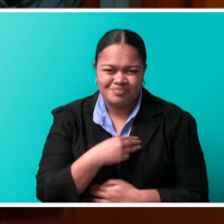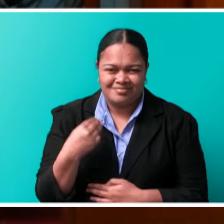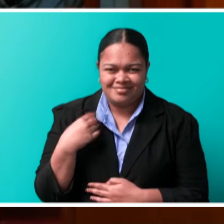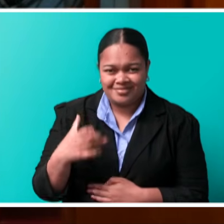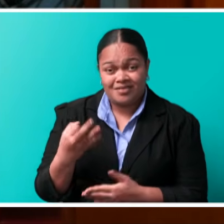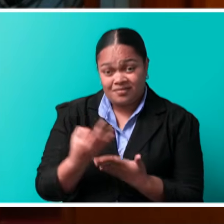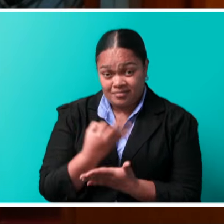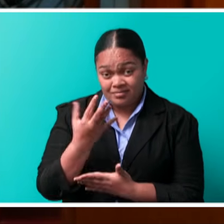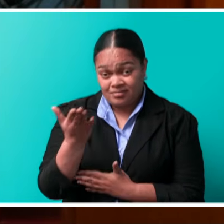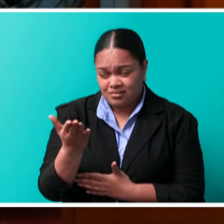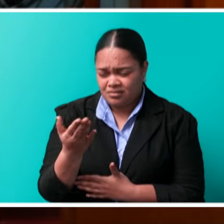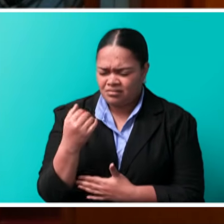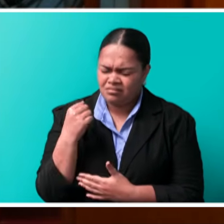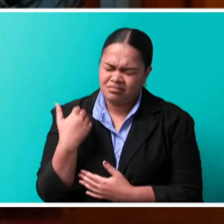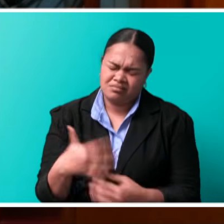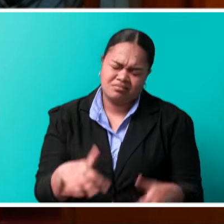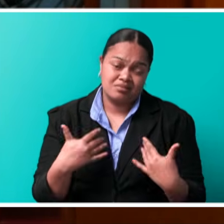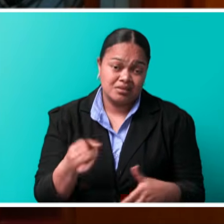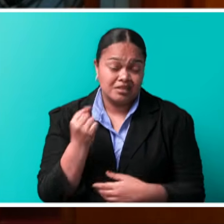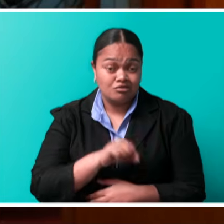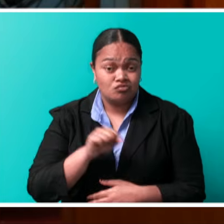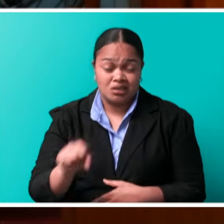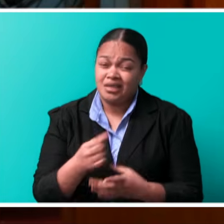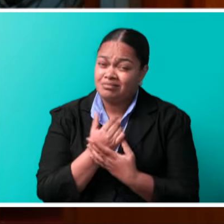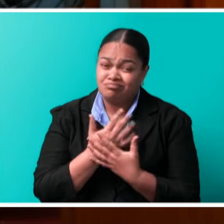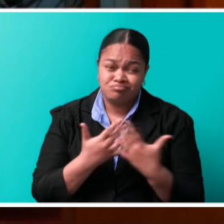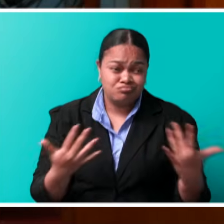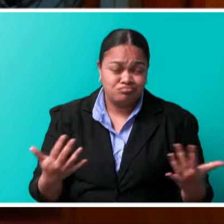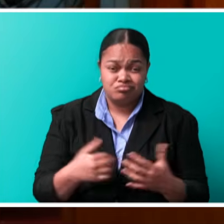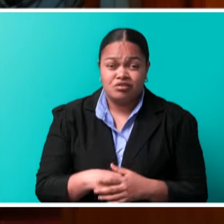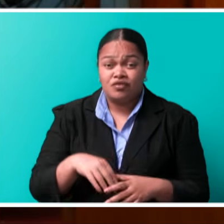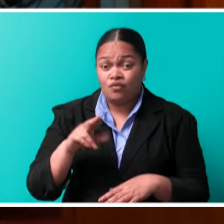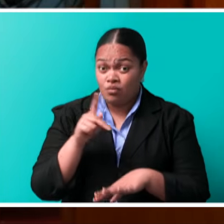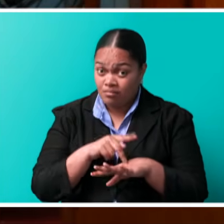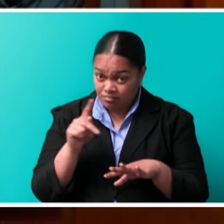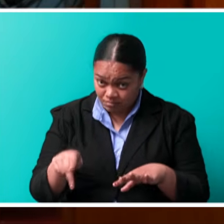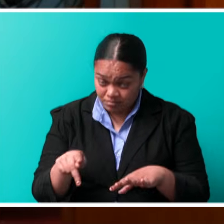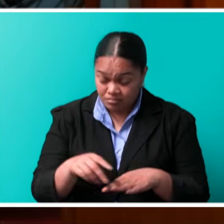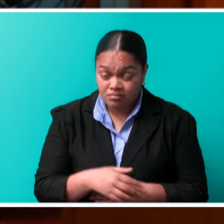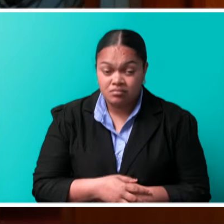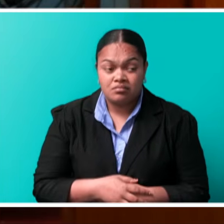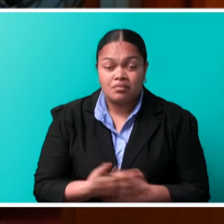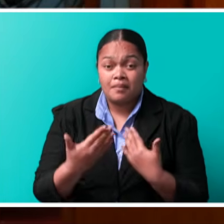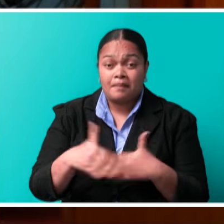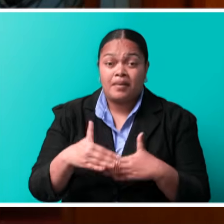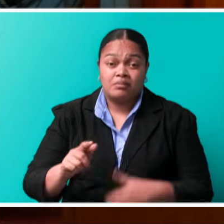are serious numbers. We placed them openly before Parliament because public